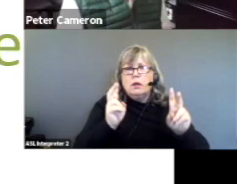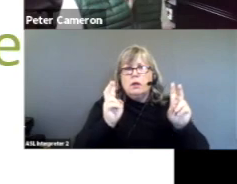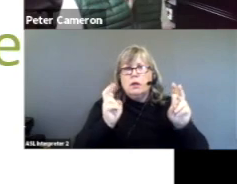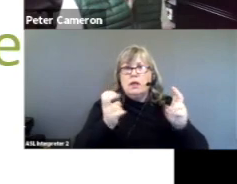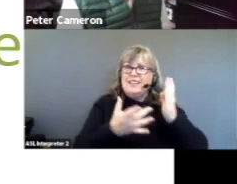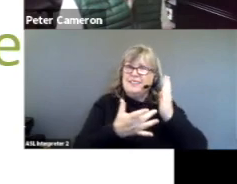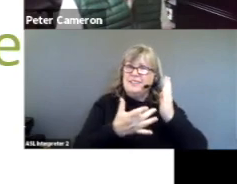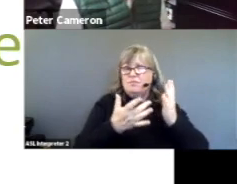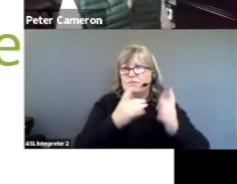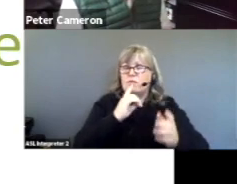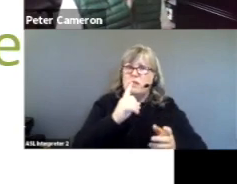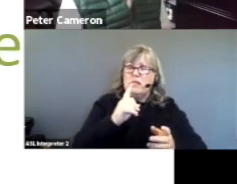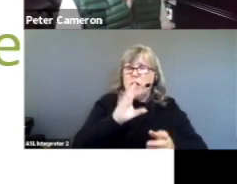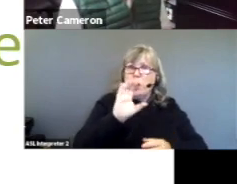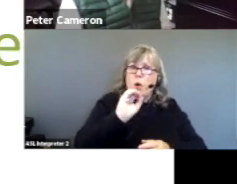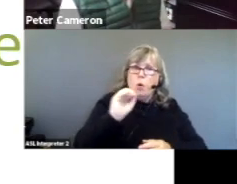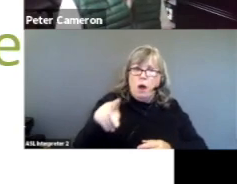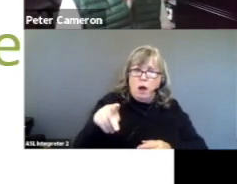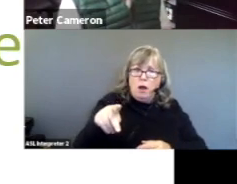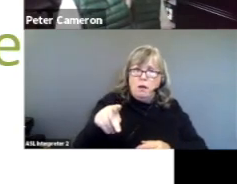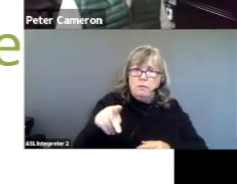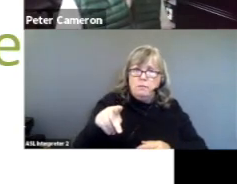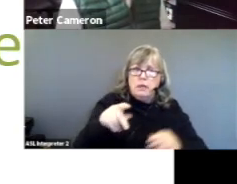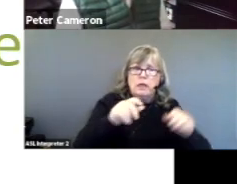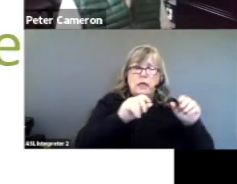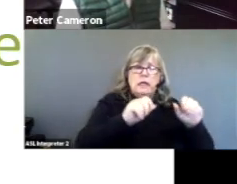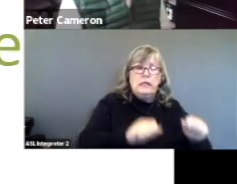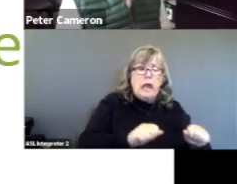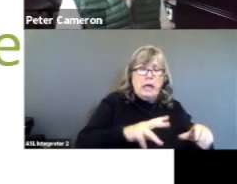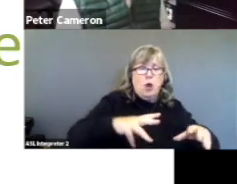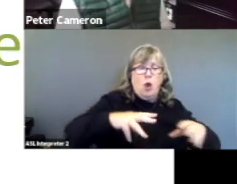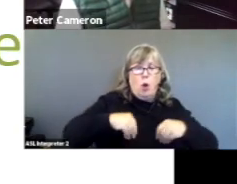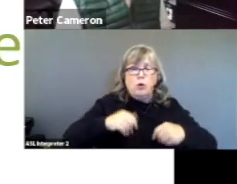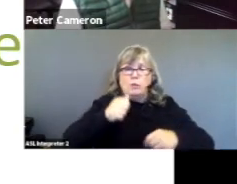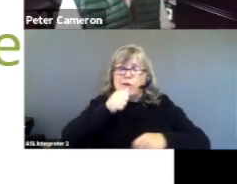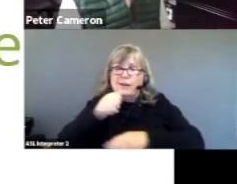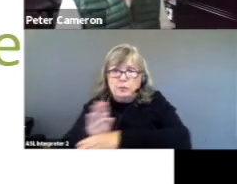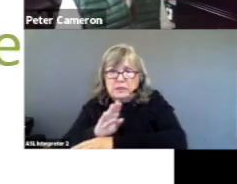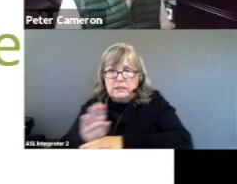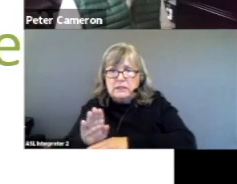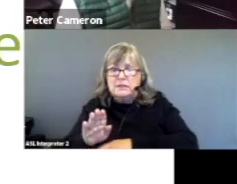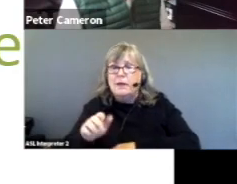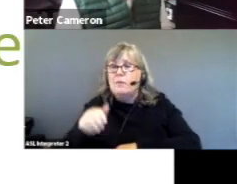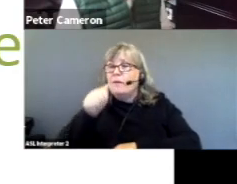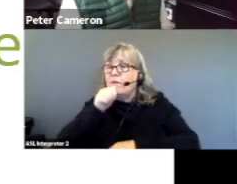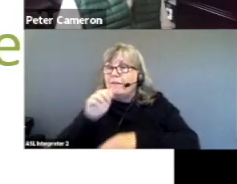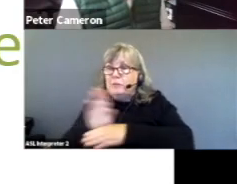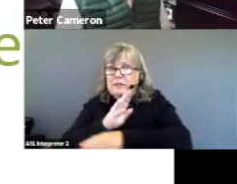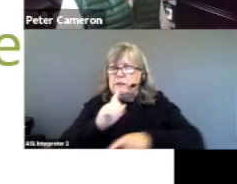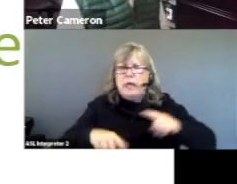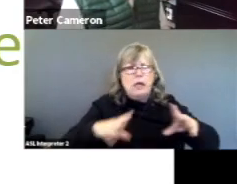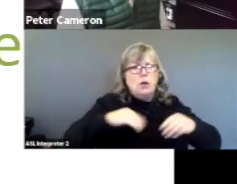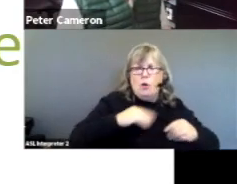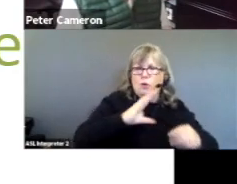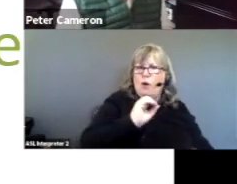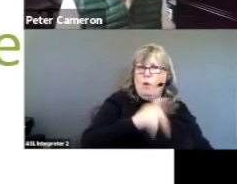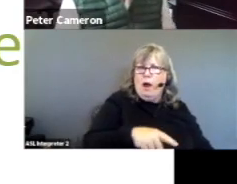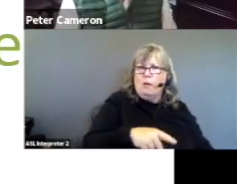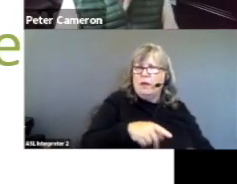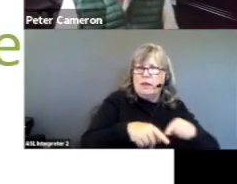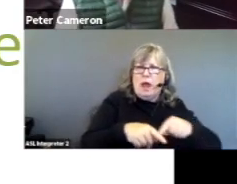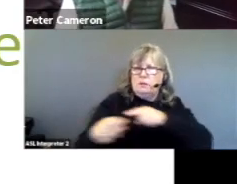cooperative corporation can own a private corporation, but not the other way around, because then it wouldn't be democratic. We believe in